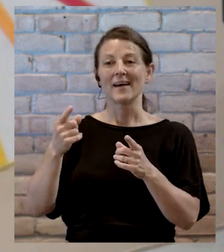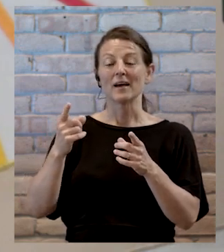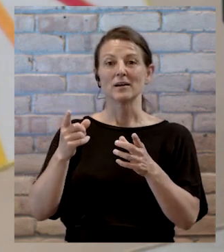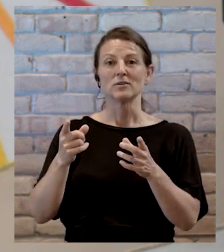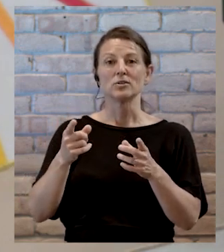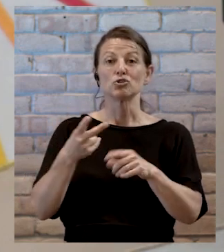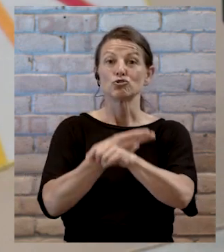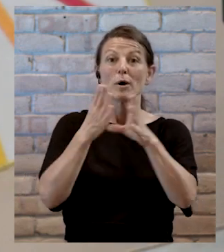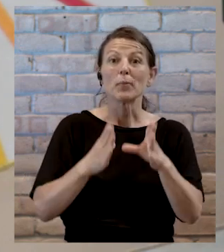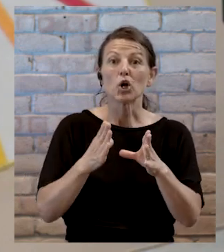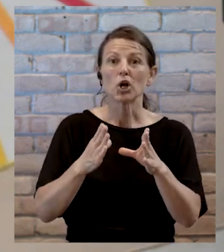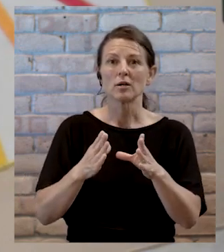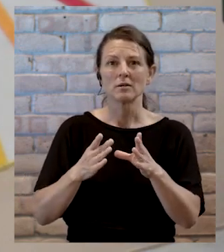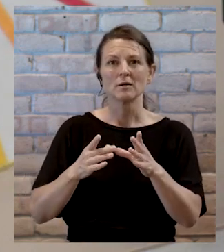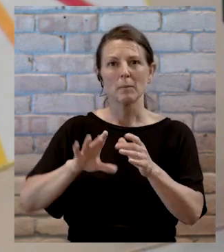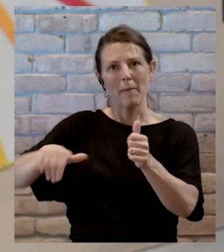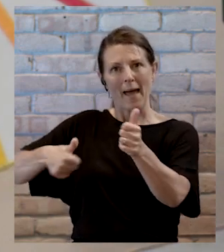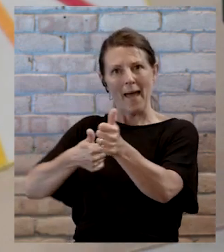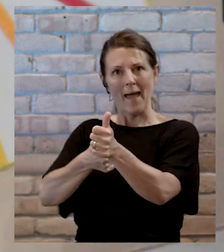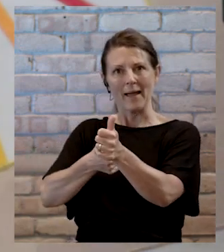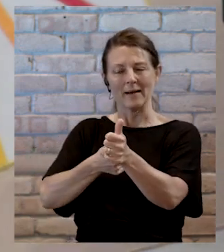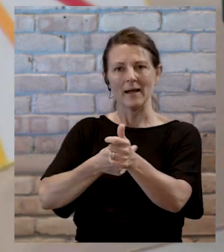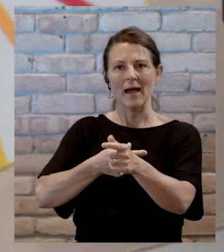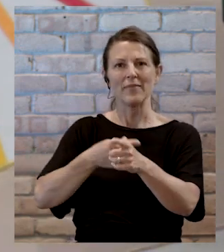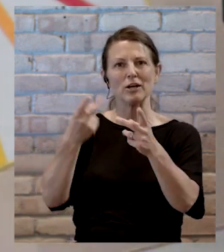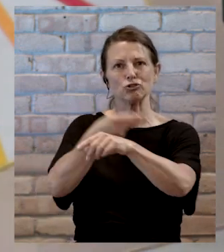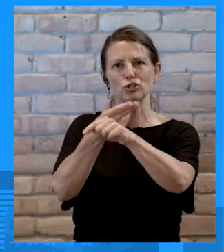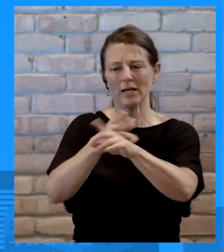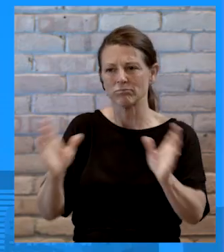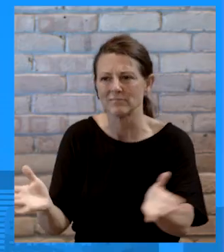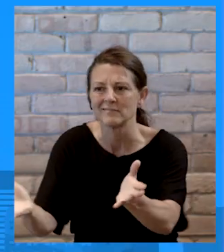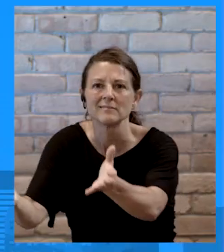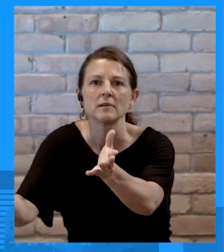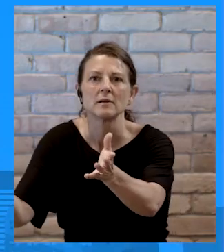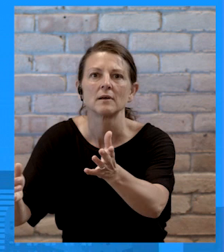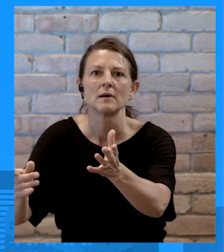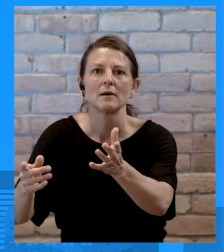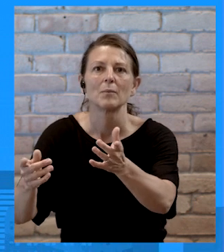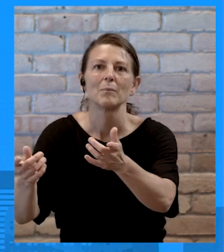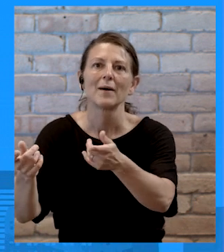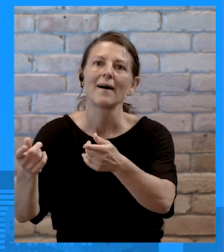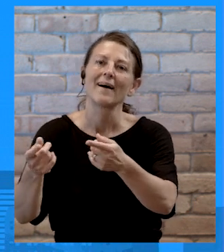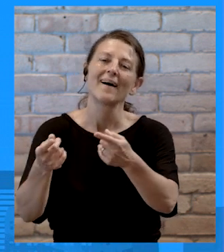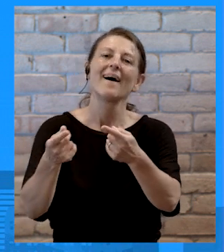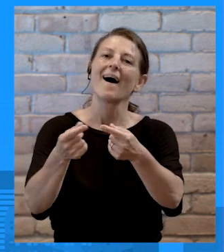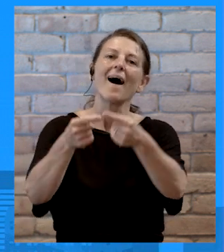in Palestine is that they would always lead their sheep